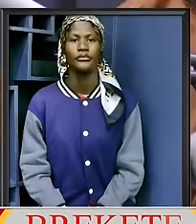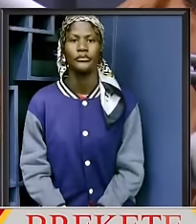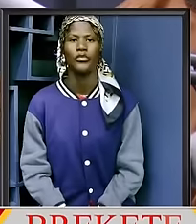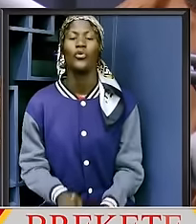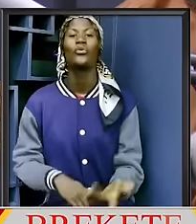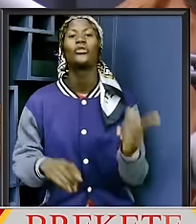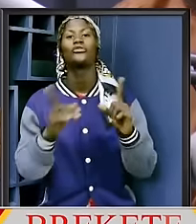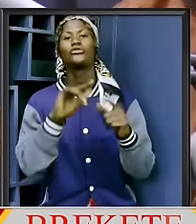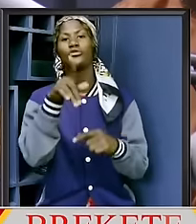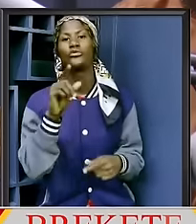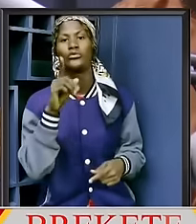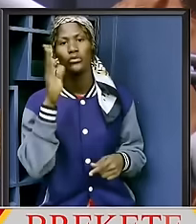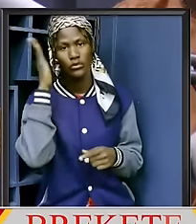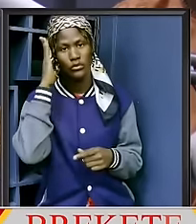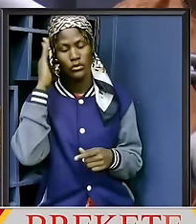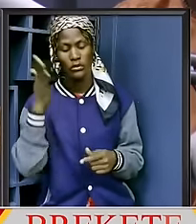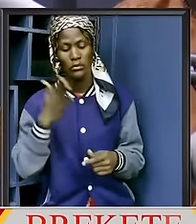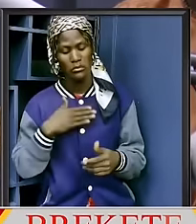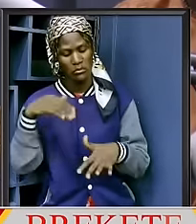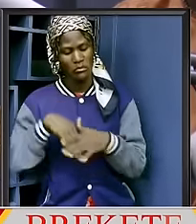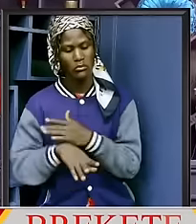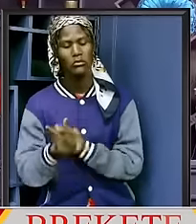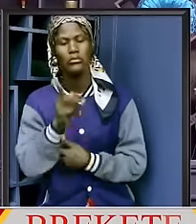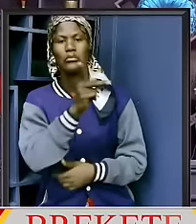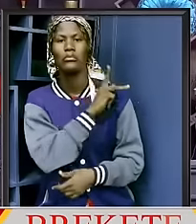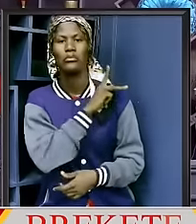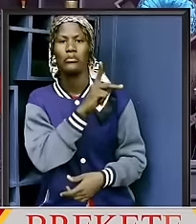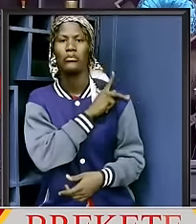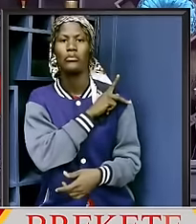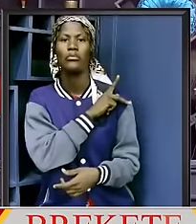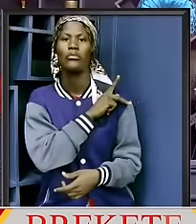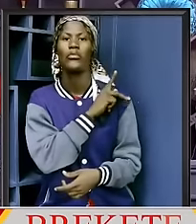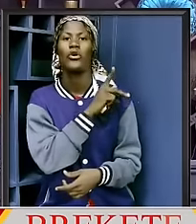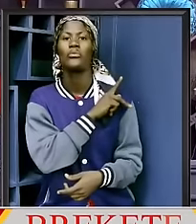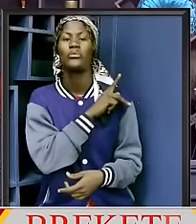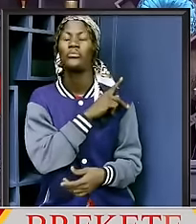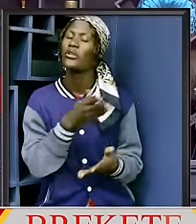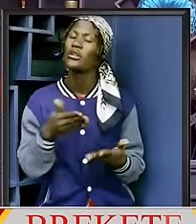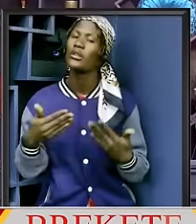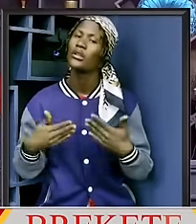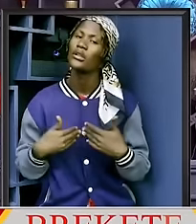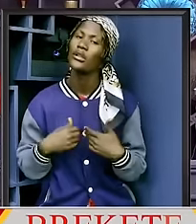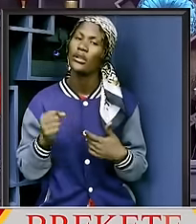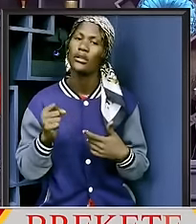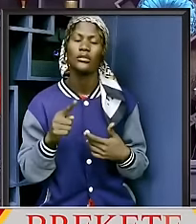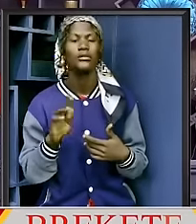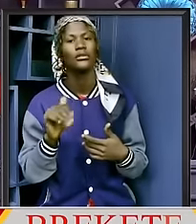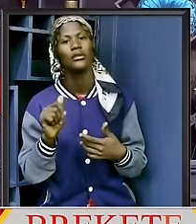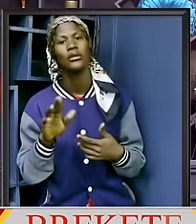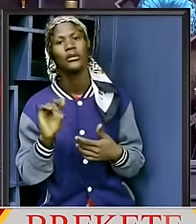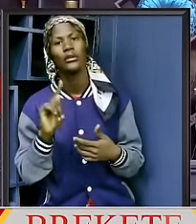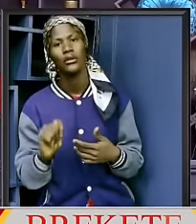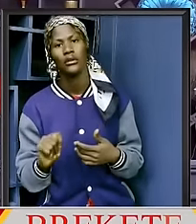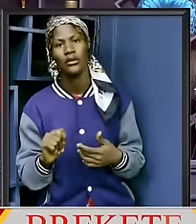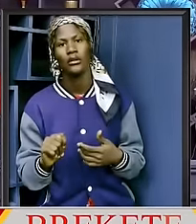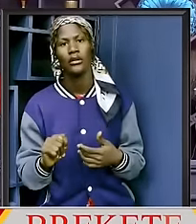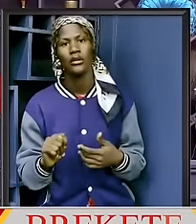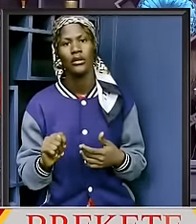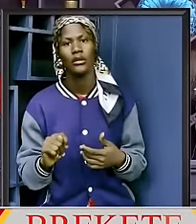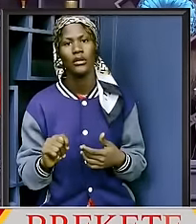So I can't involve police. Police don't start work. But this morning I hear say the